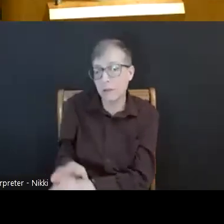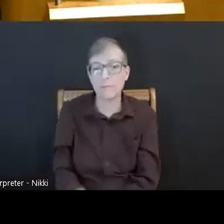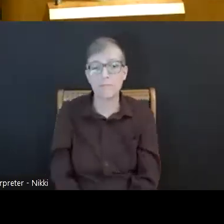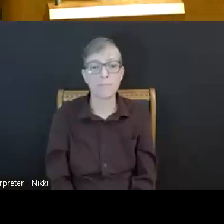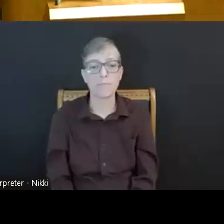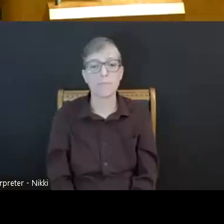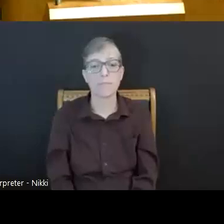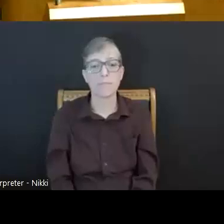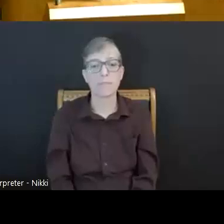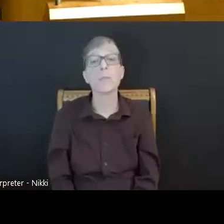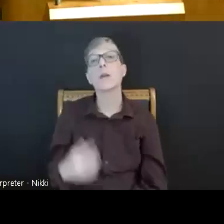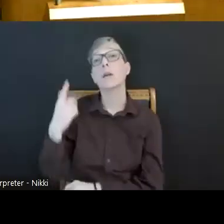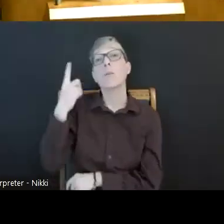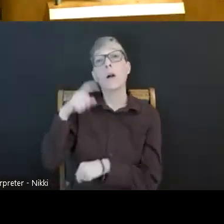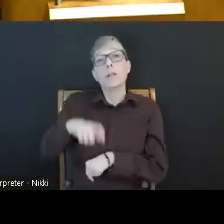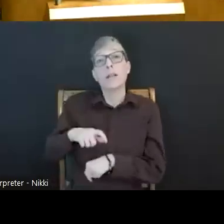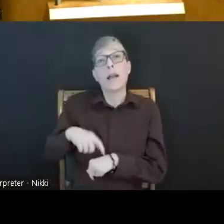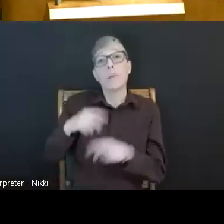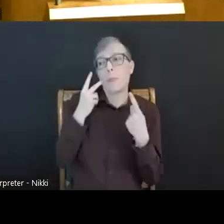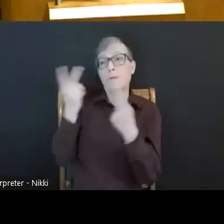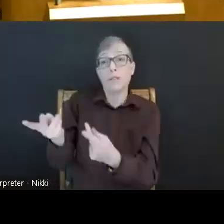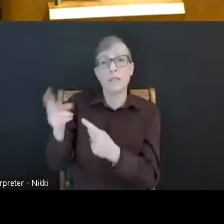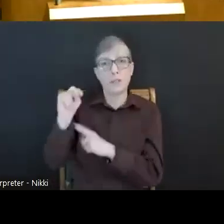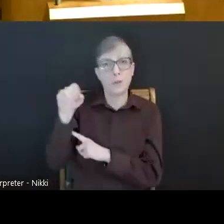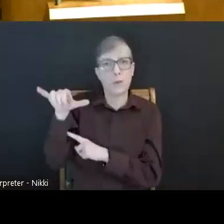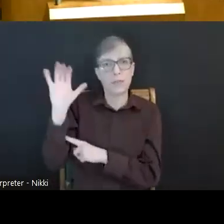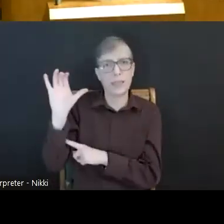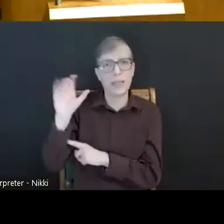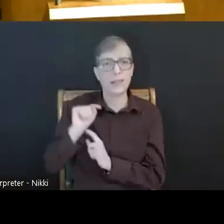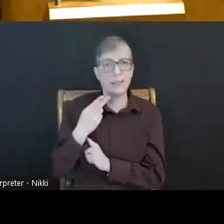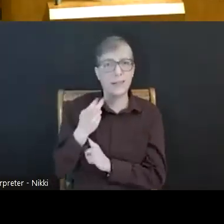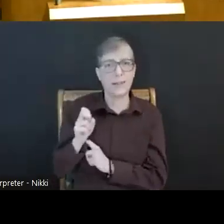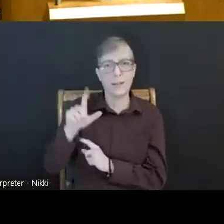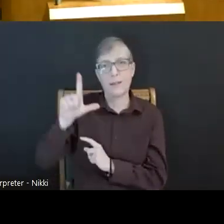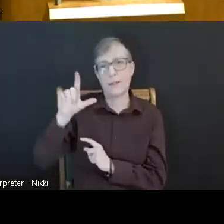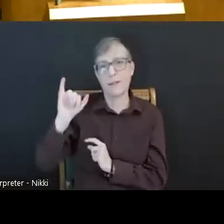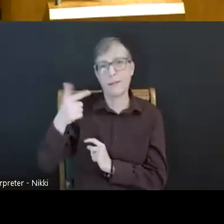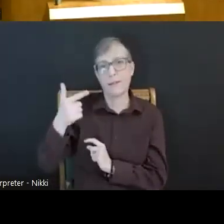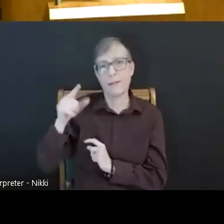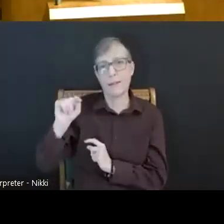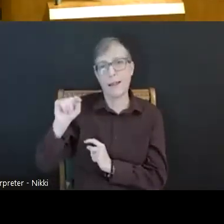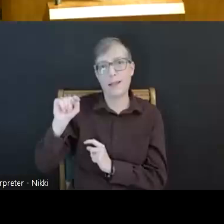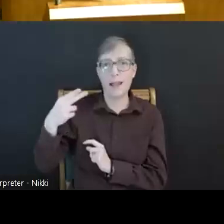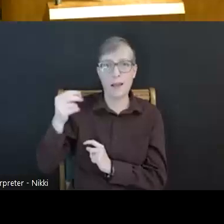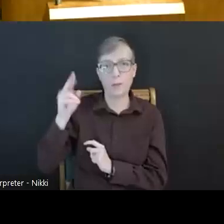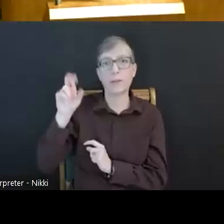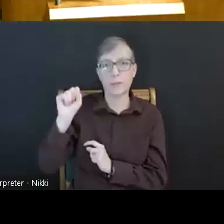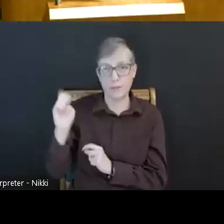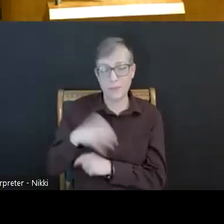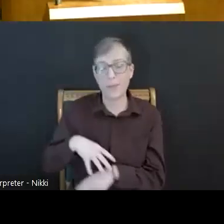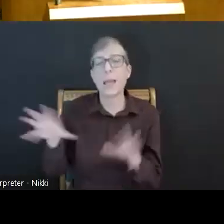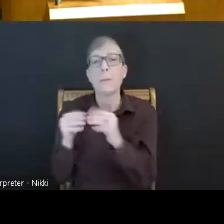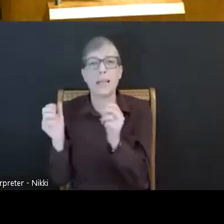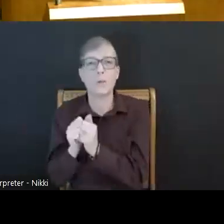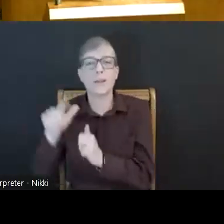was visiting the Lighthouse in New York City, I was meeting with a low vision therapist. So she's the person